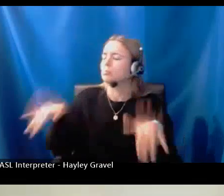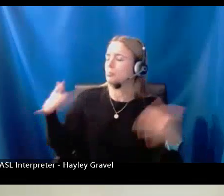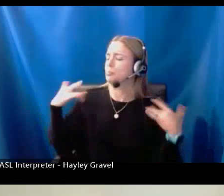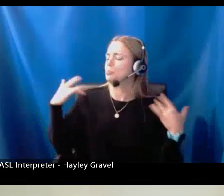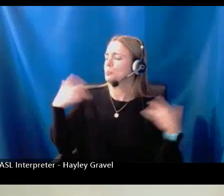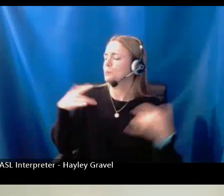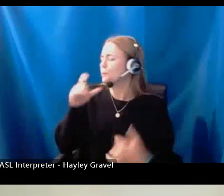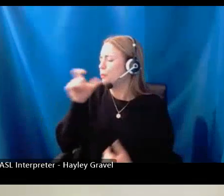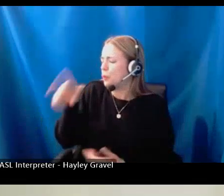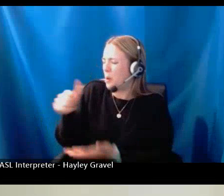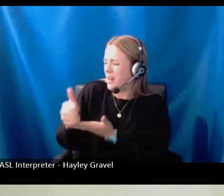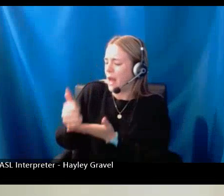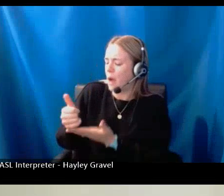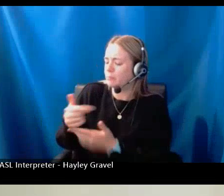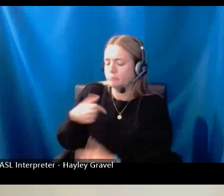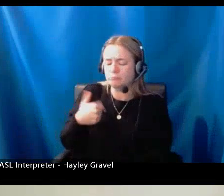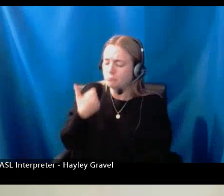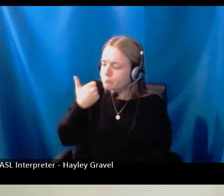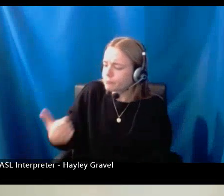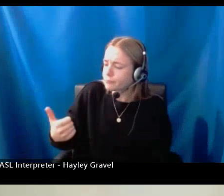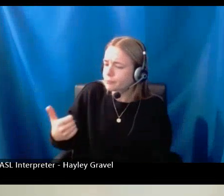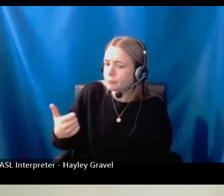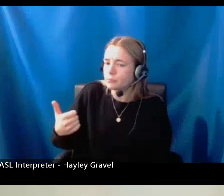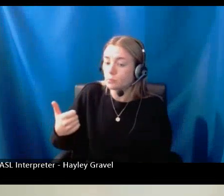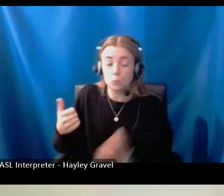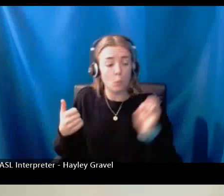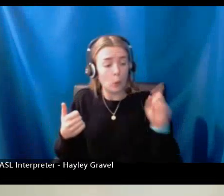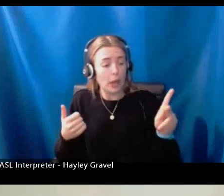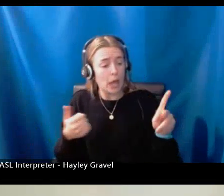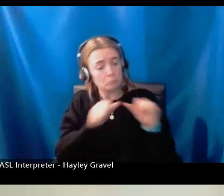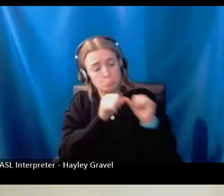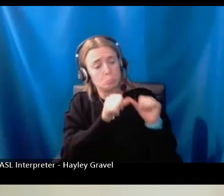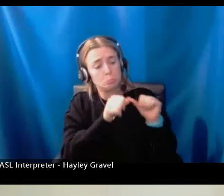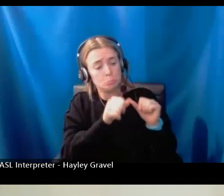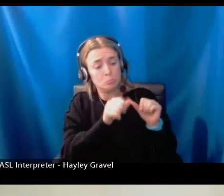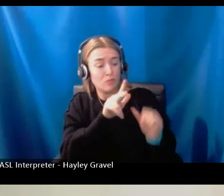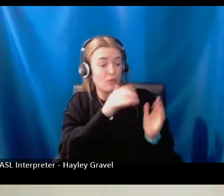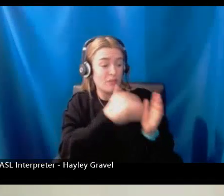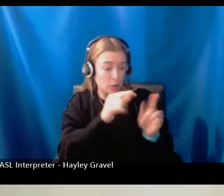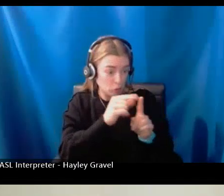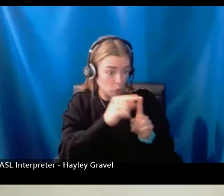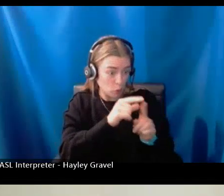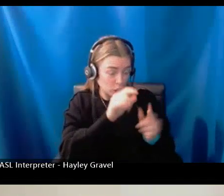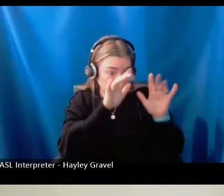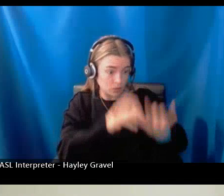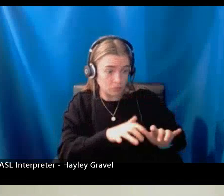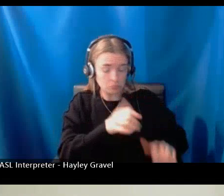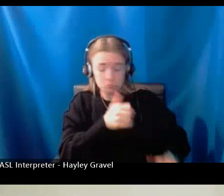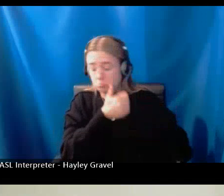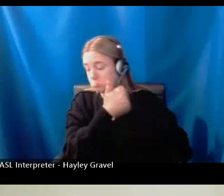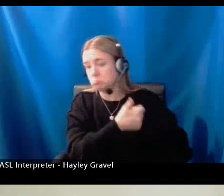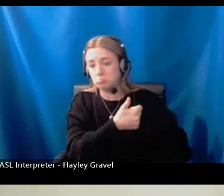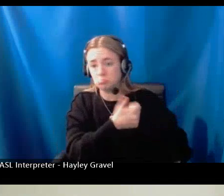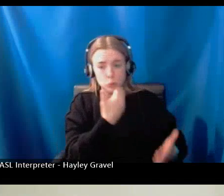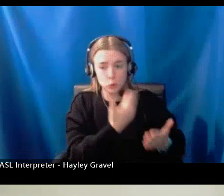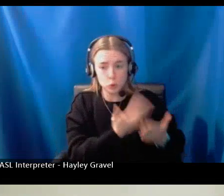help. And you know what I'm going to say? Keep it moving. You got 3,000 words to write. You know how it's going to be